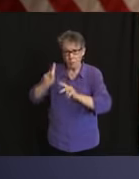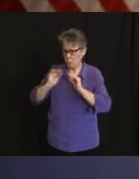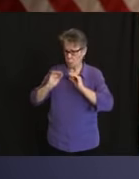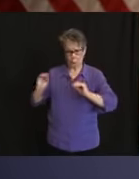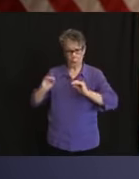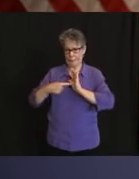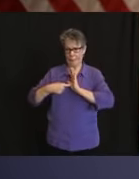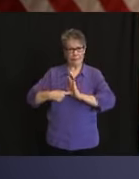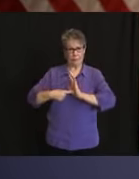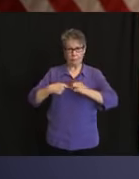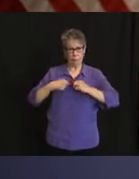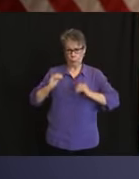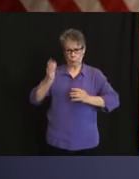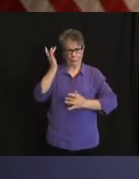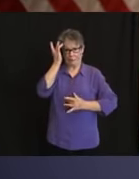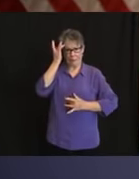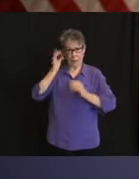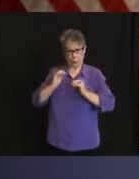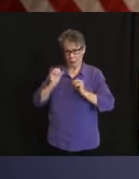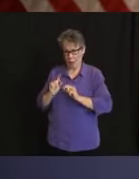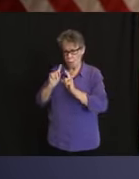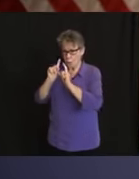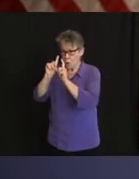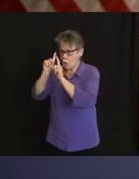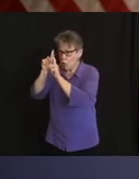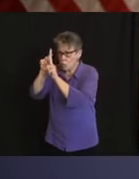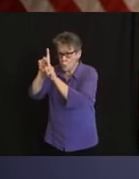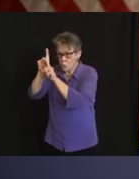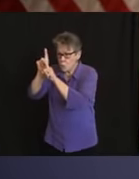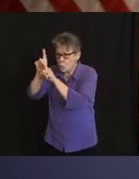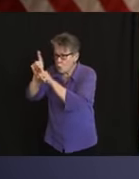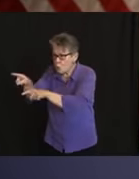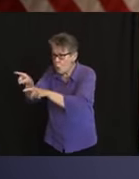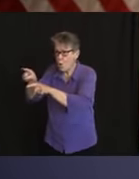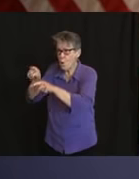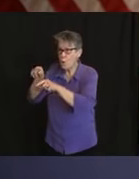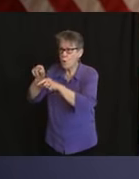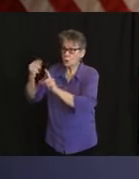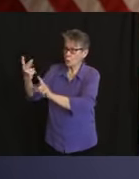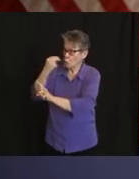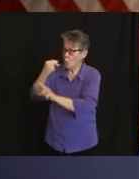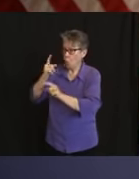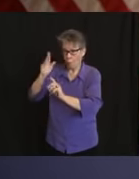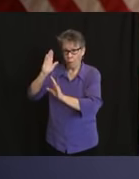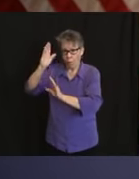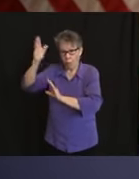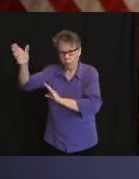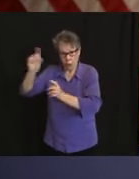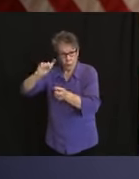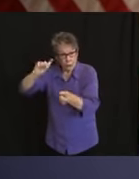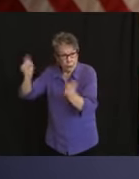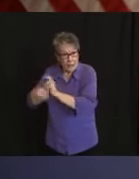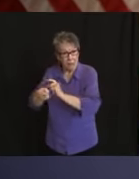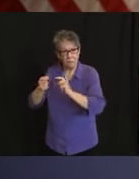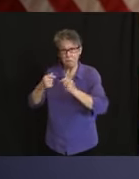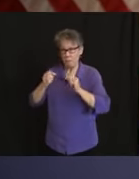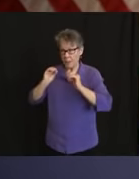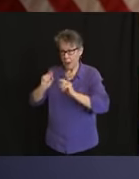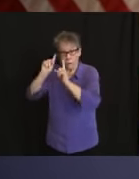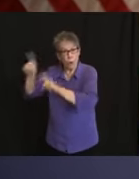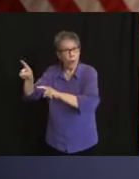believe, that we will need to test asymptomatic people, and that's part of the whole